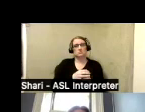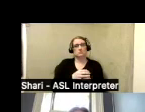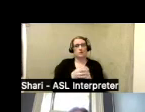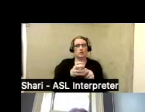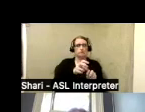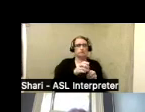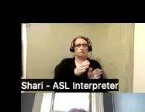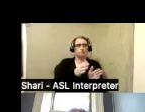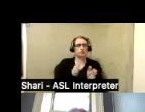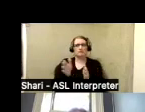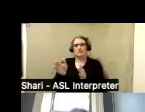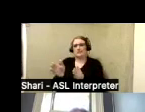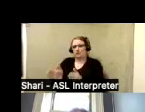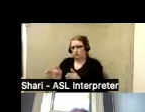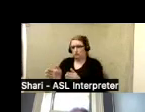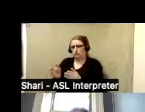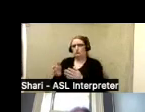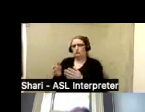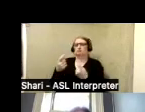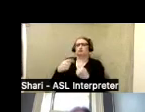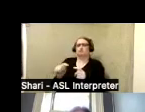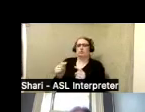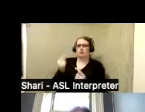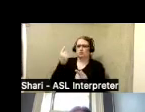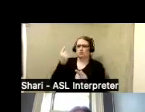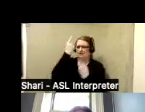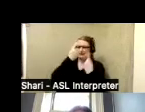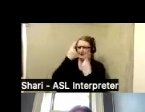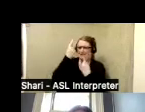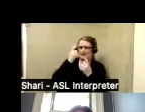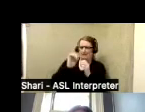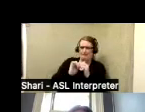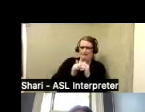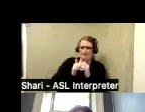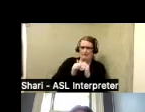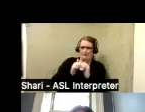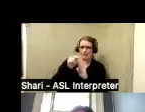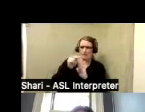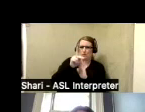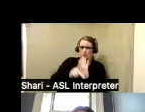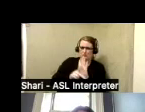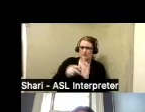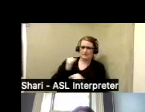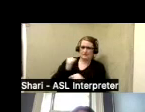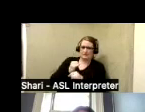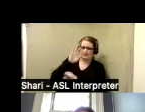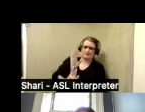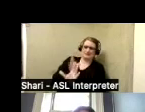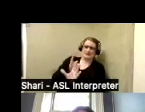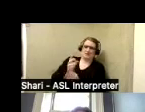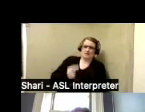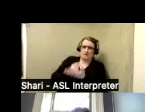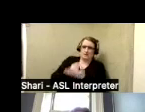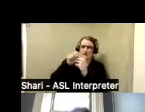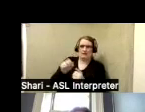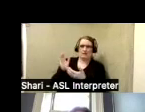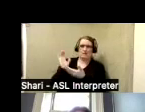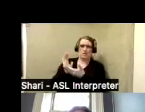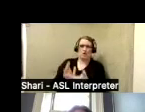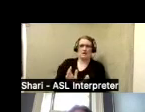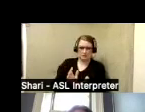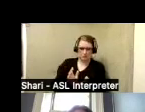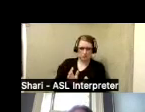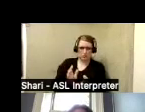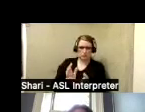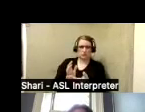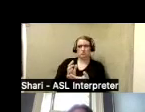to shift gears somewhat and try to think about how the principles of institutional psychotherapy can be kind of